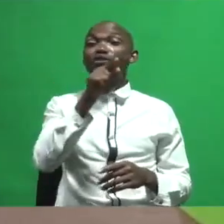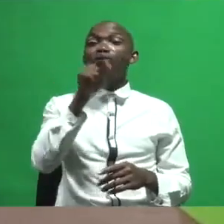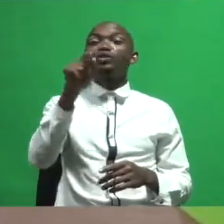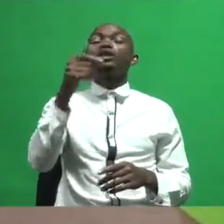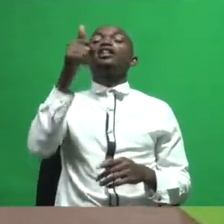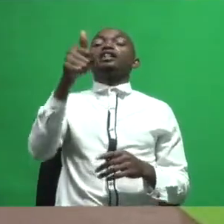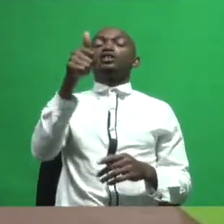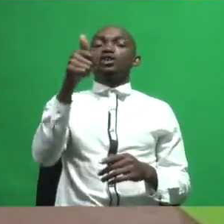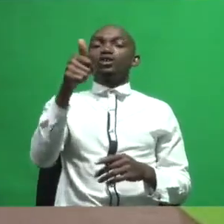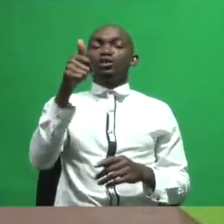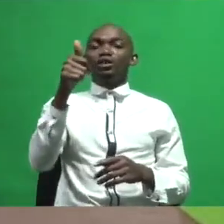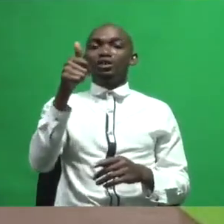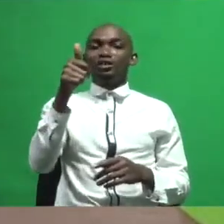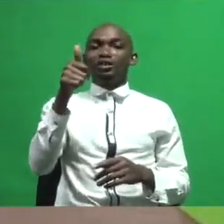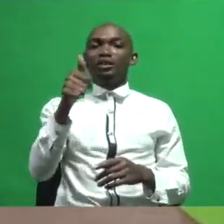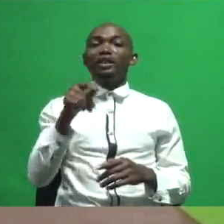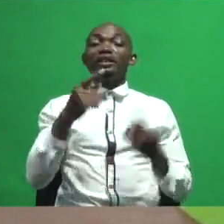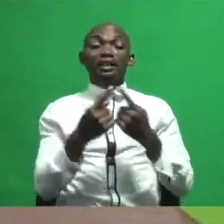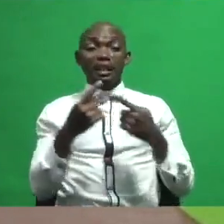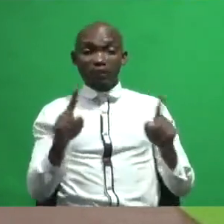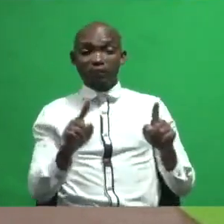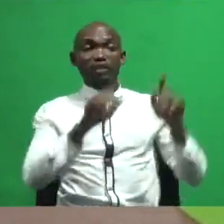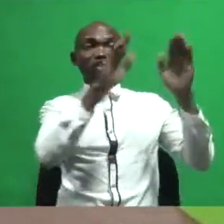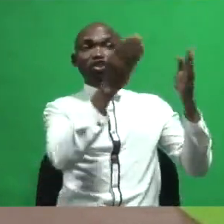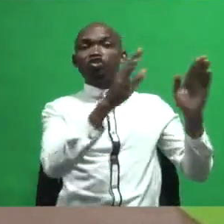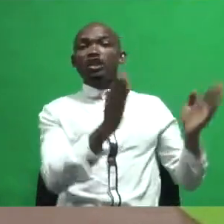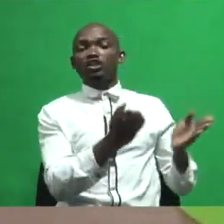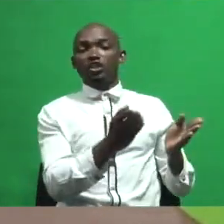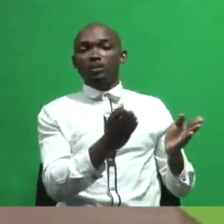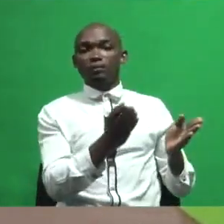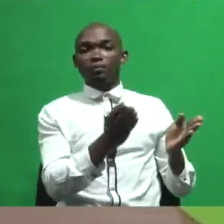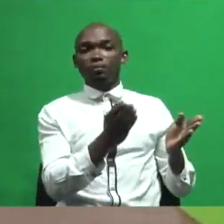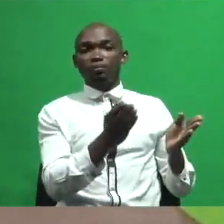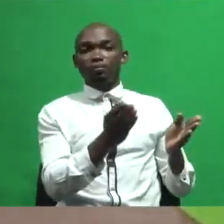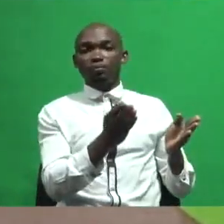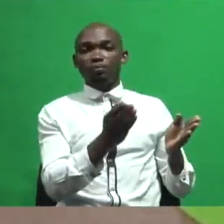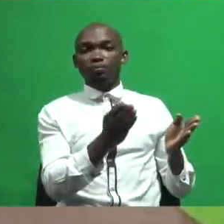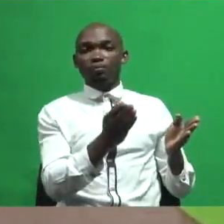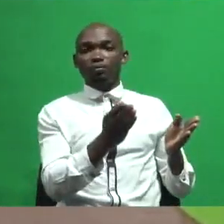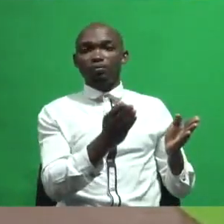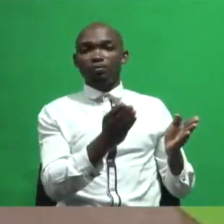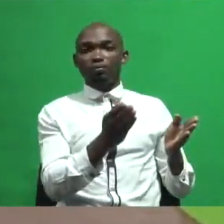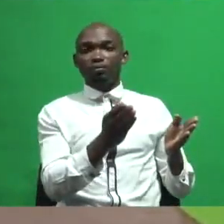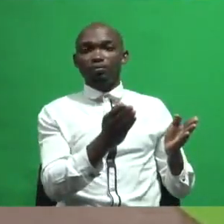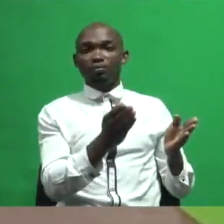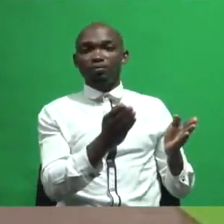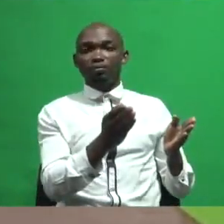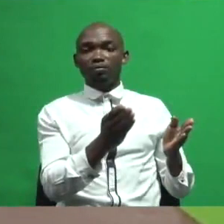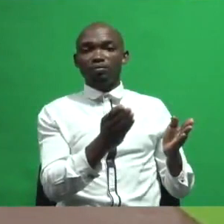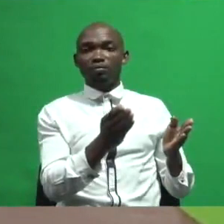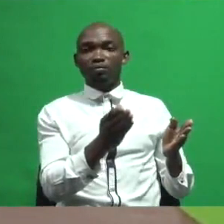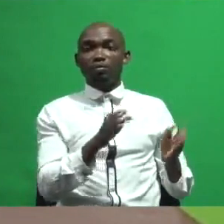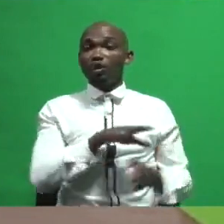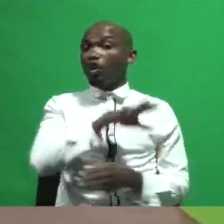Amina? Thank you very much. Different structures, different structural